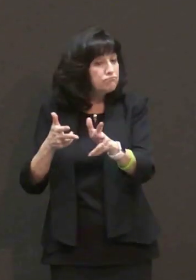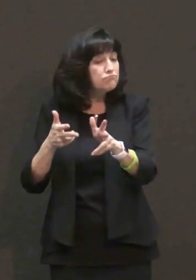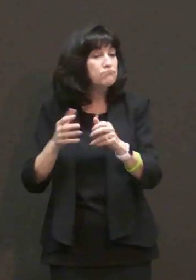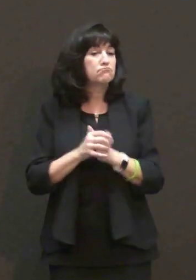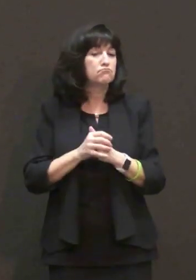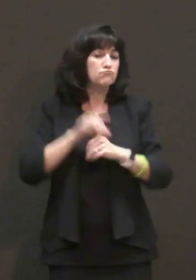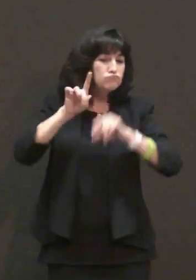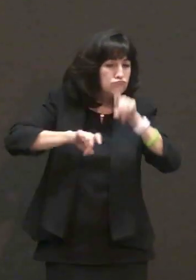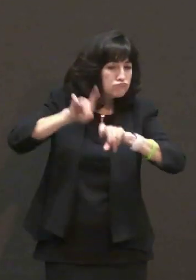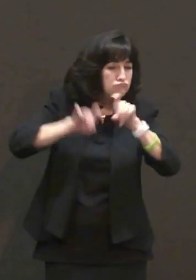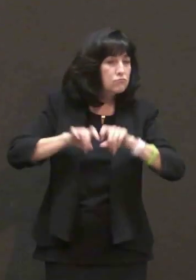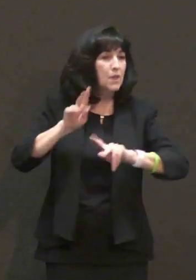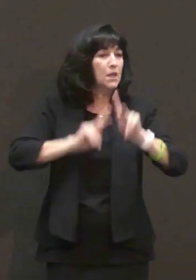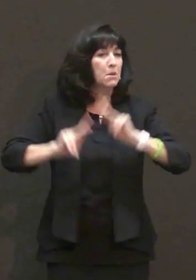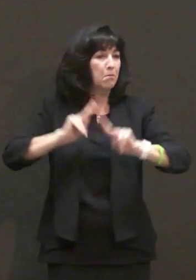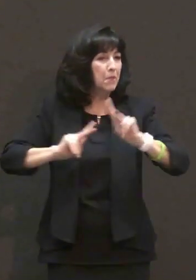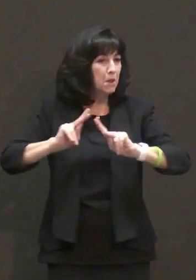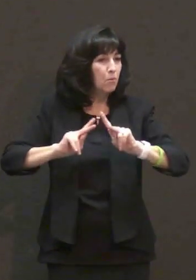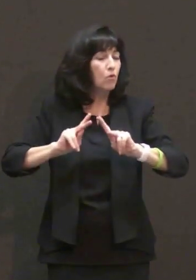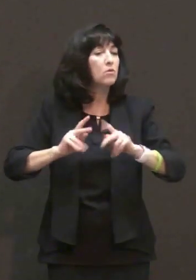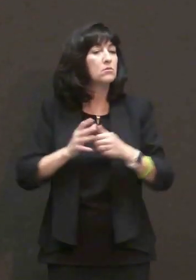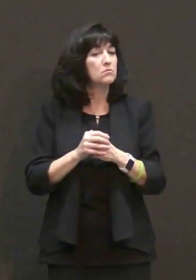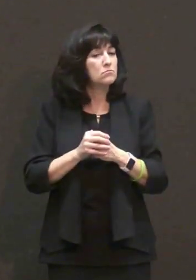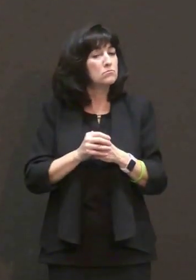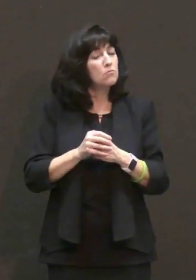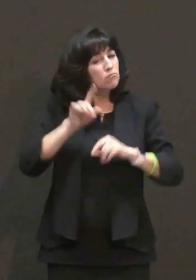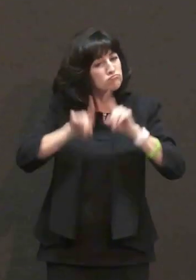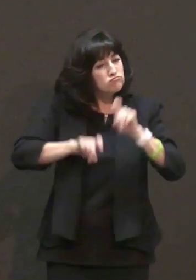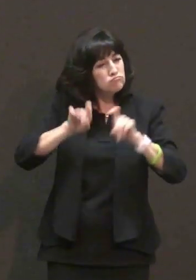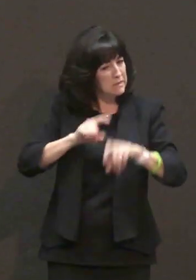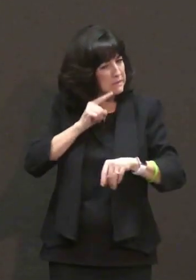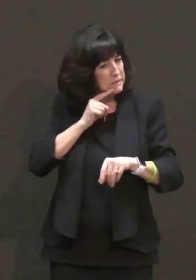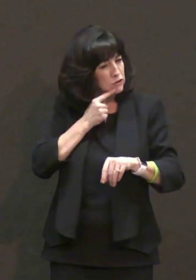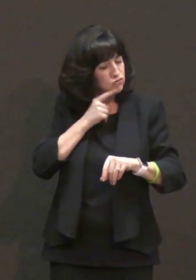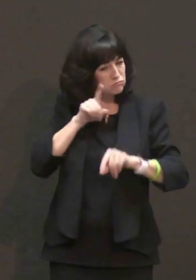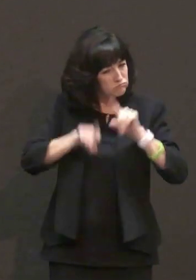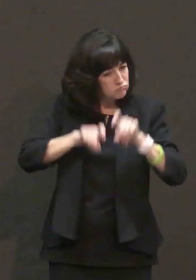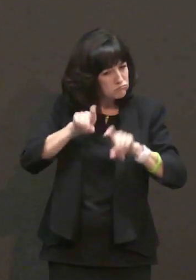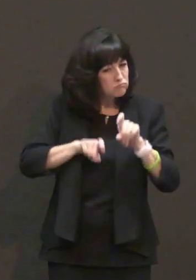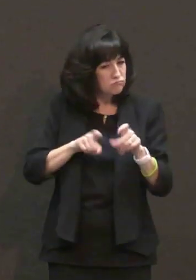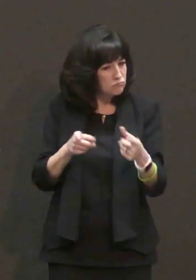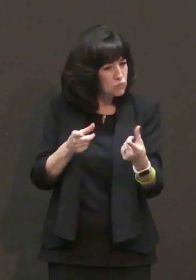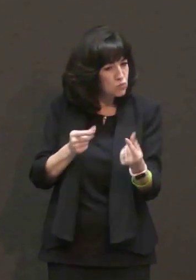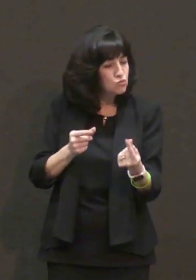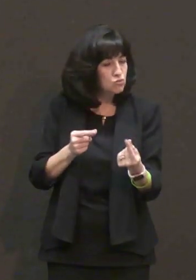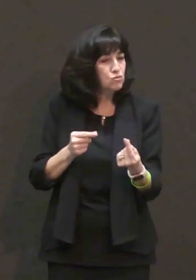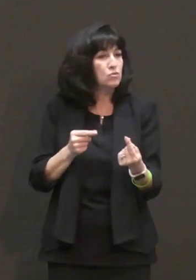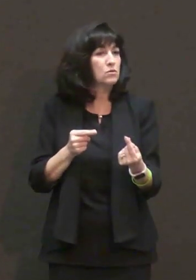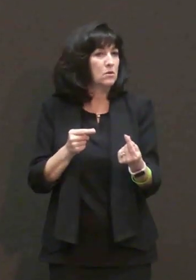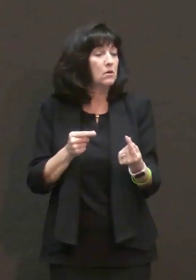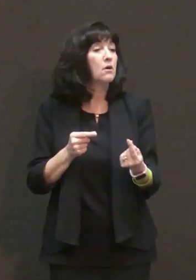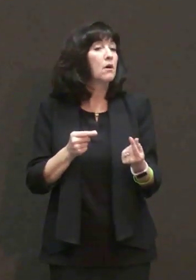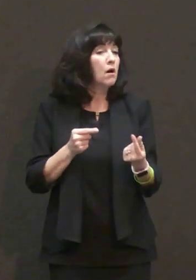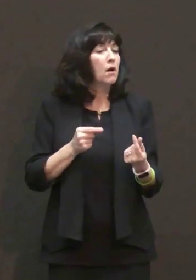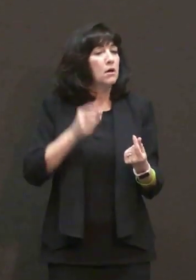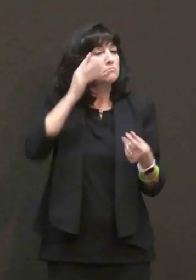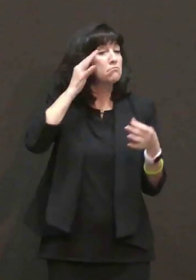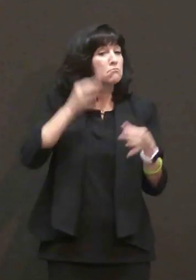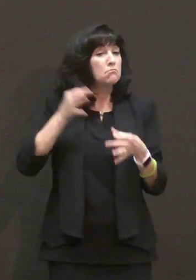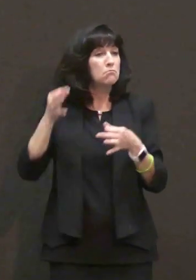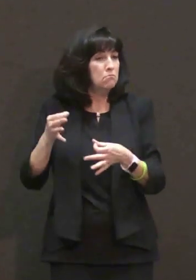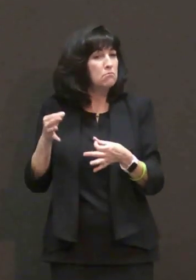in a thoughtful but serious way, and ultimately to the issuing of citations and tickets. And